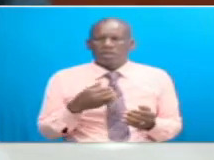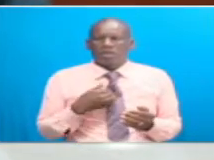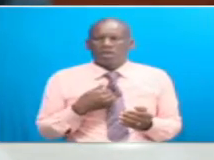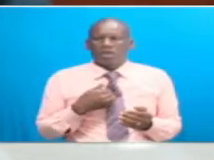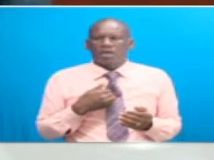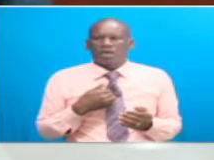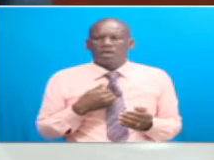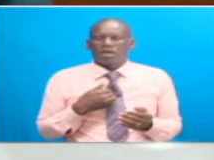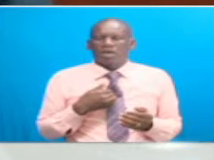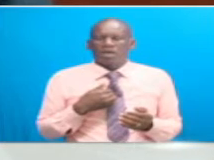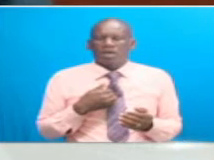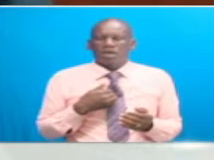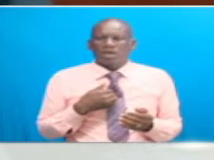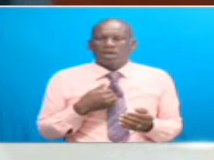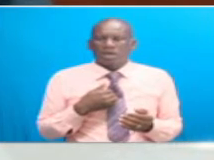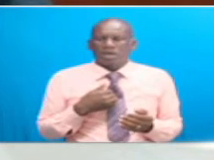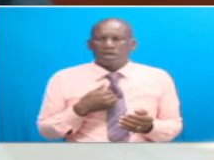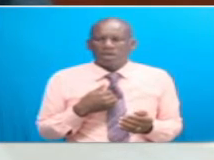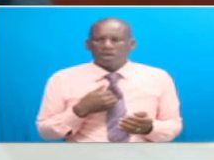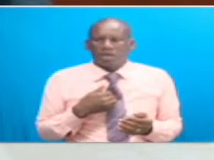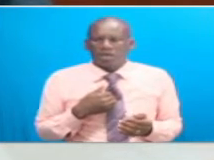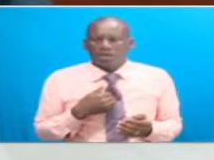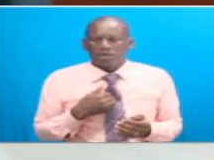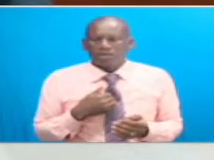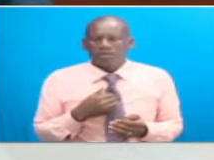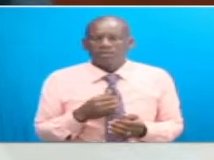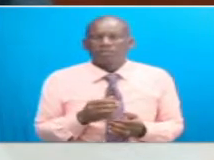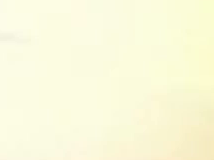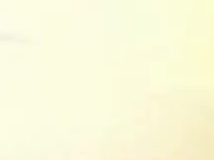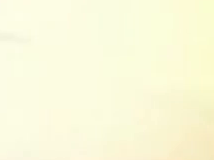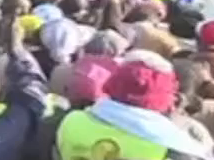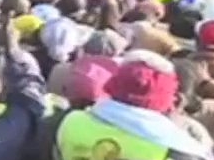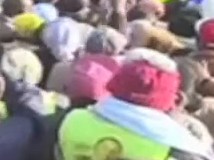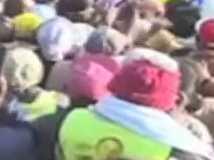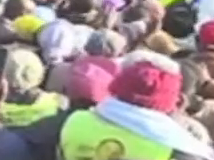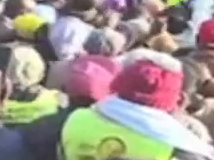actually confirmed on that, and I don't. The